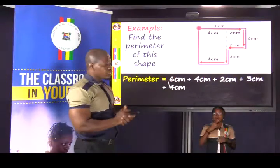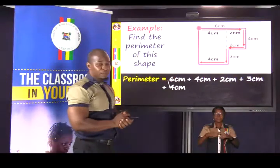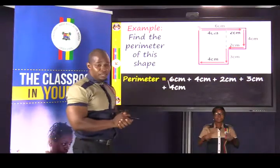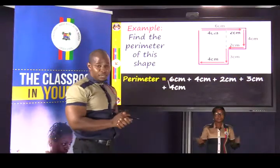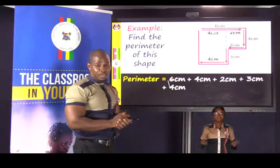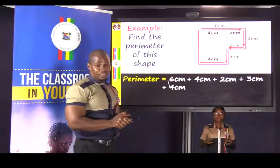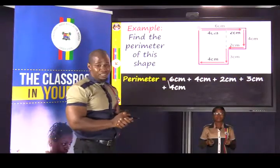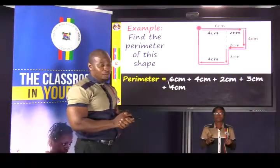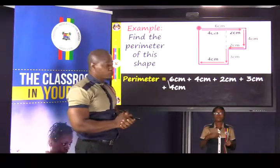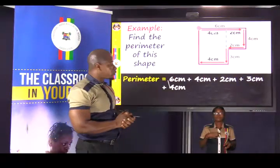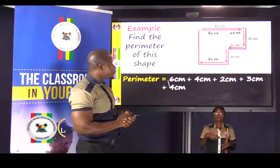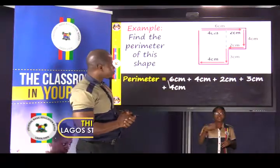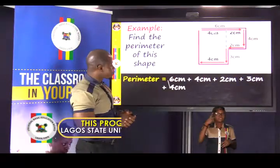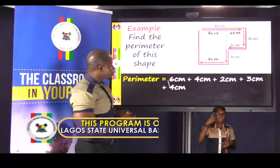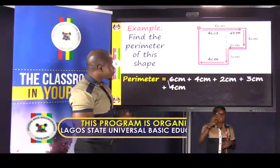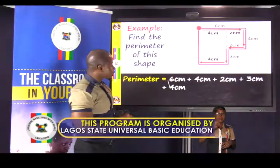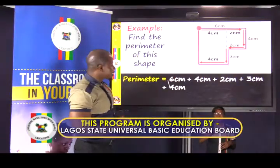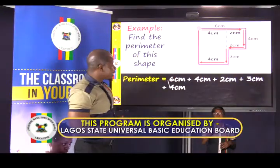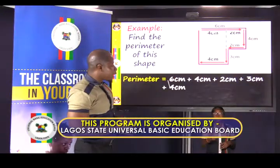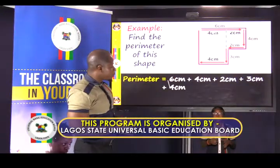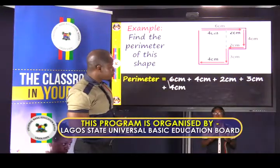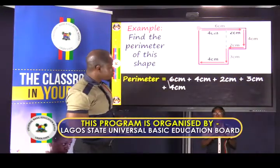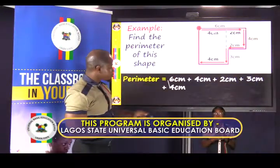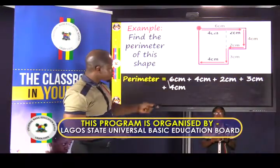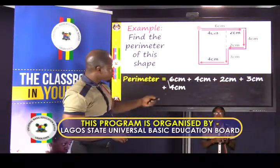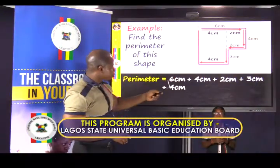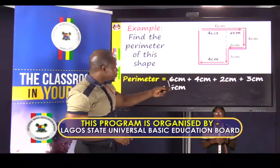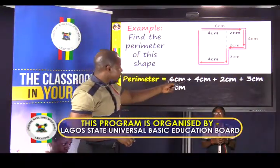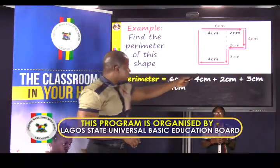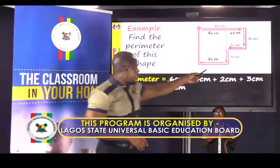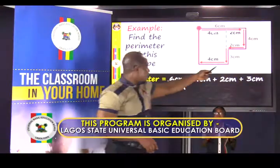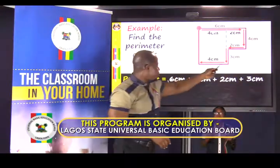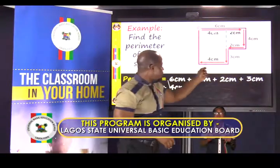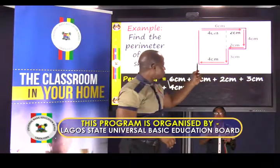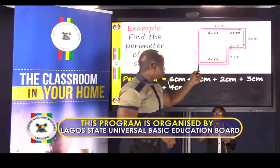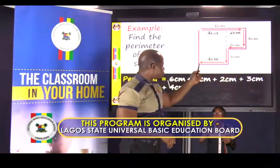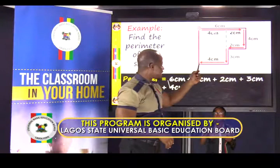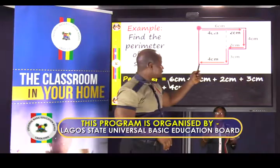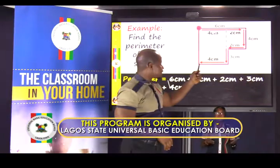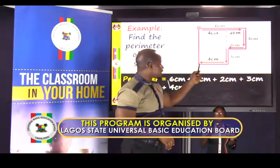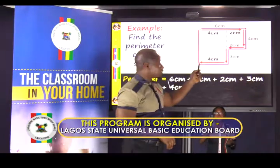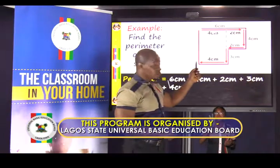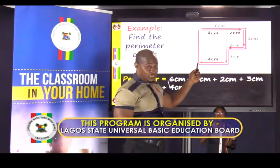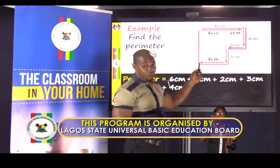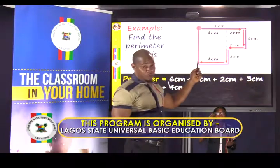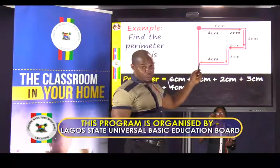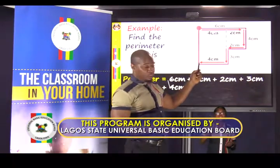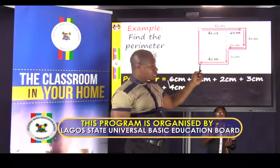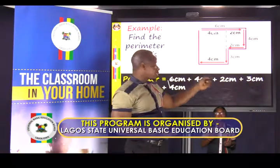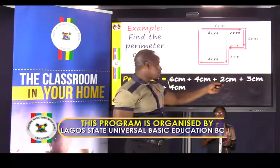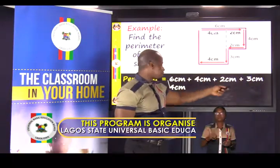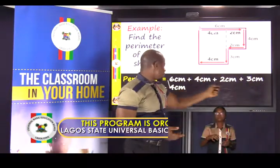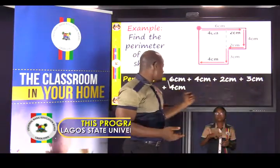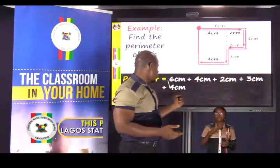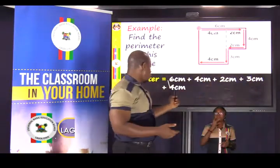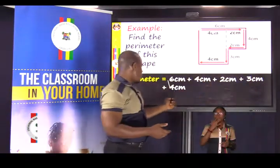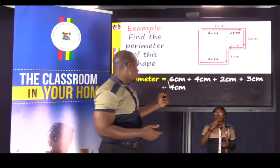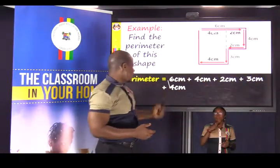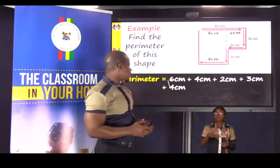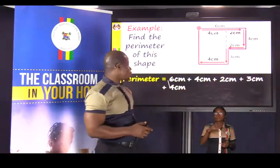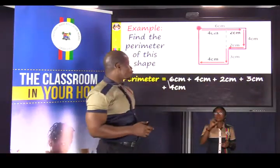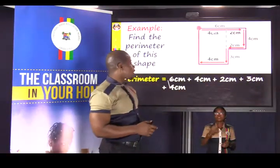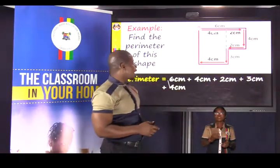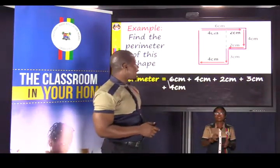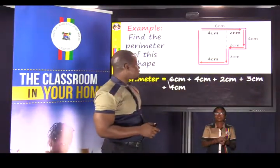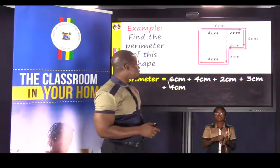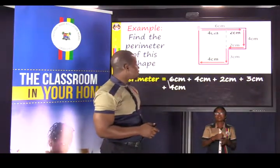you'll see them in the next example. Now I'm here, 4 centimeters. Luckily, we've been able to get that. So I've